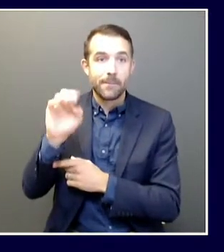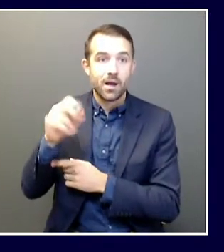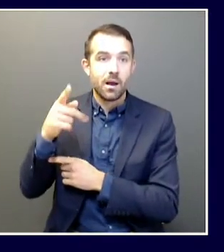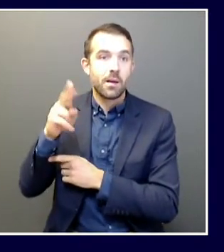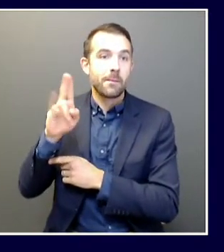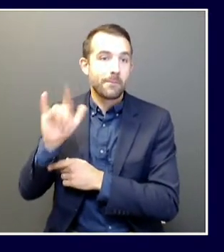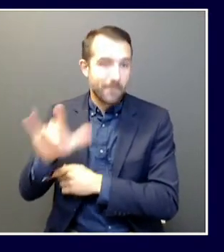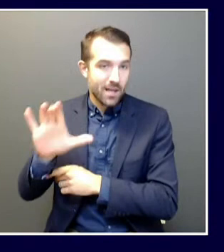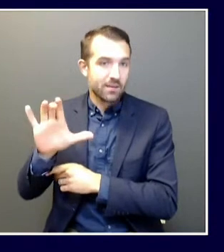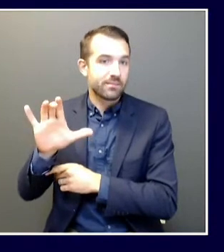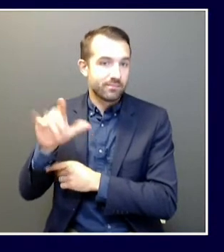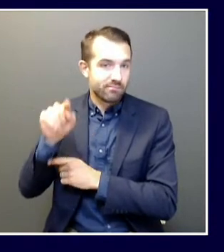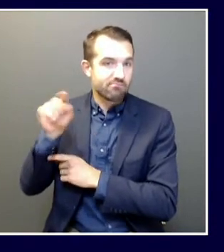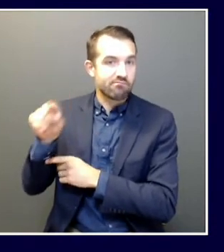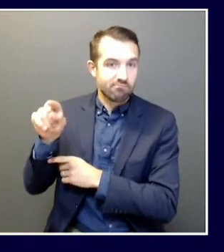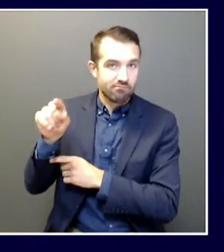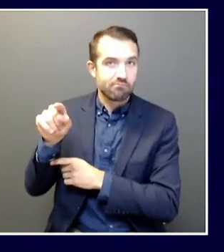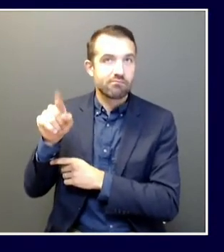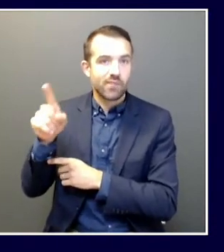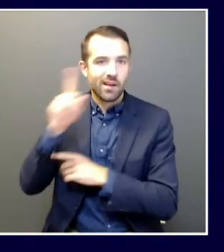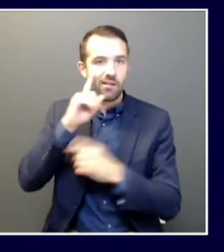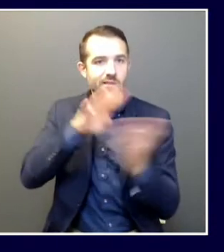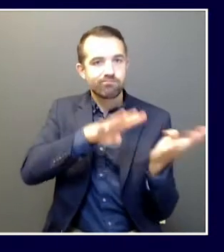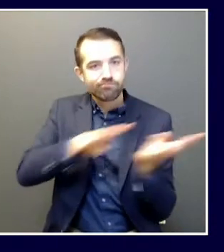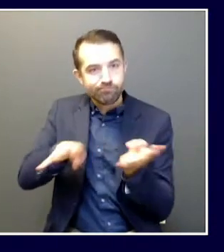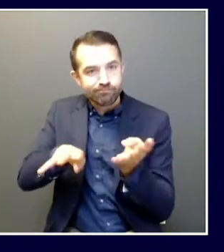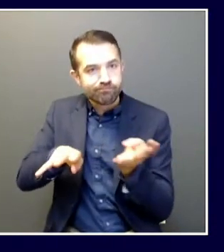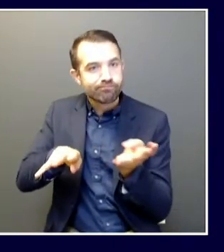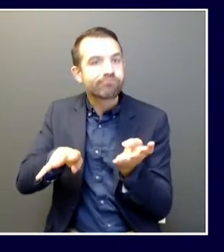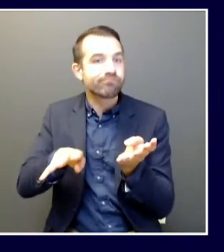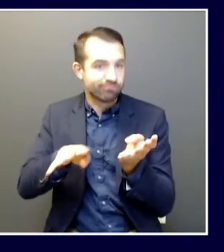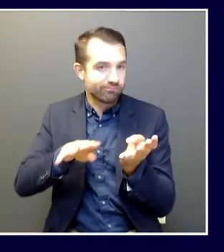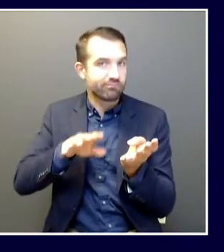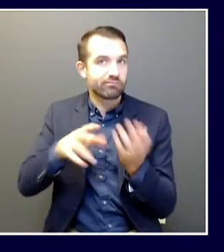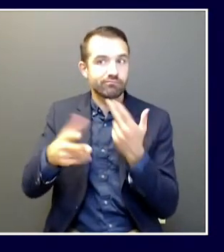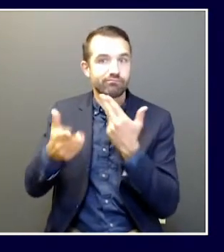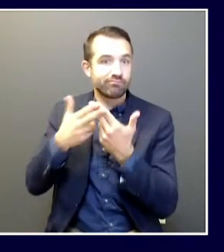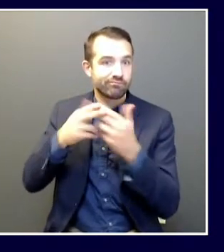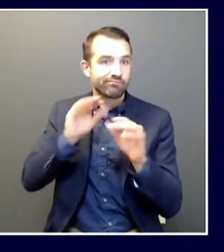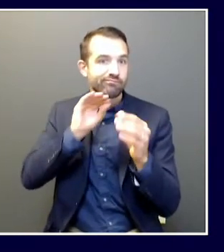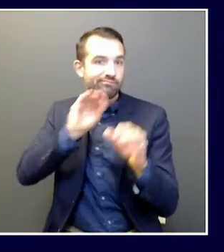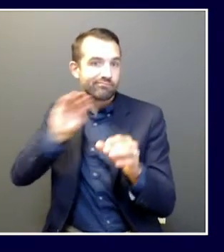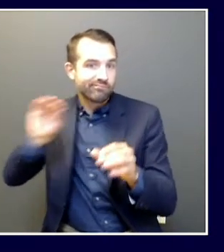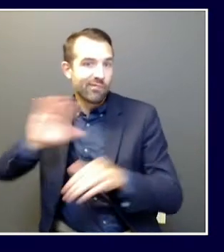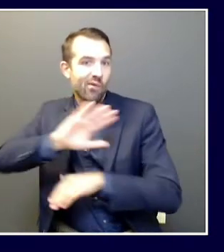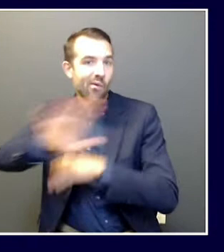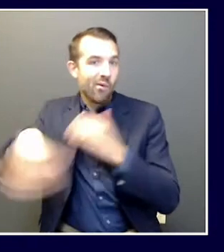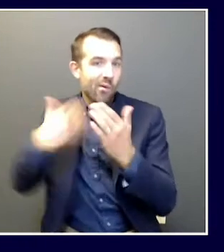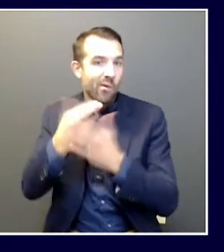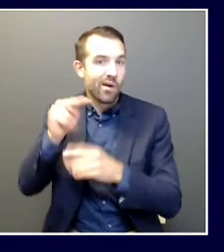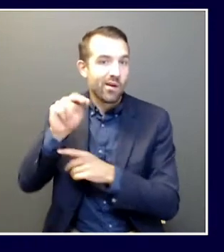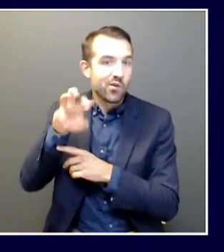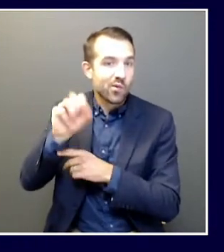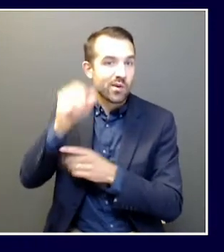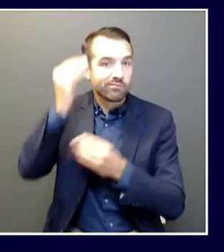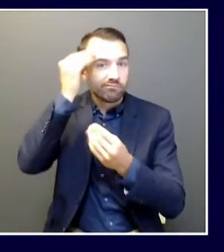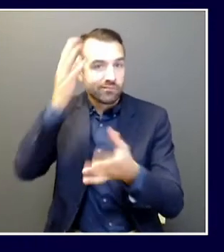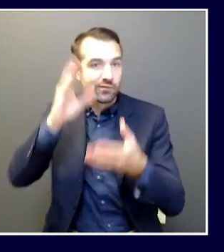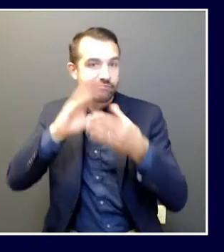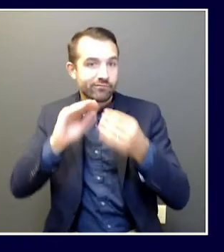discussions, and to thank the entire team statewide of individuals who are working on